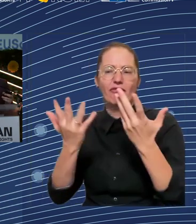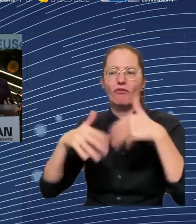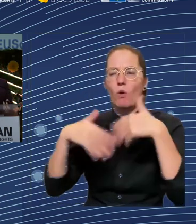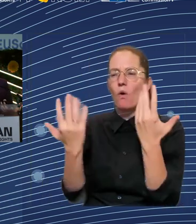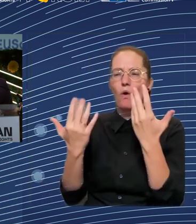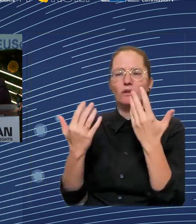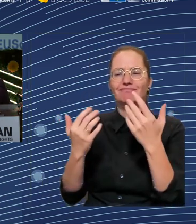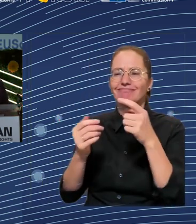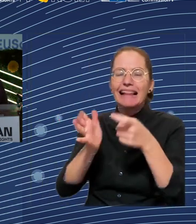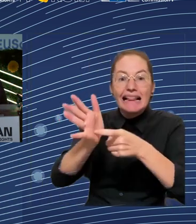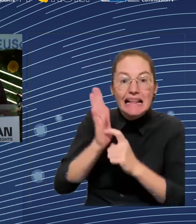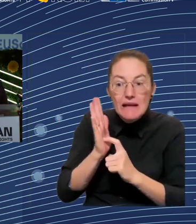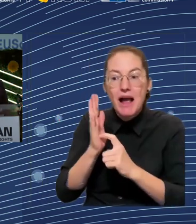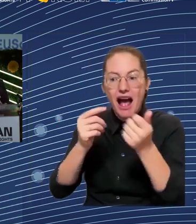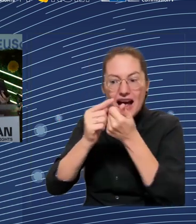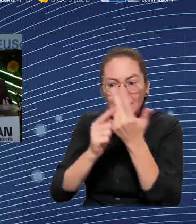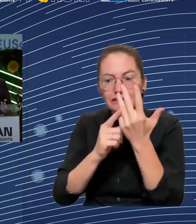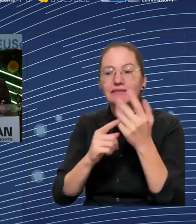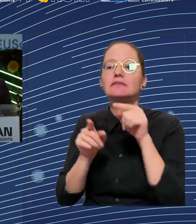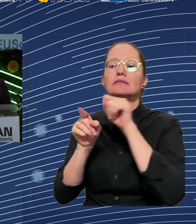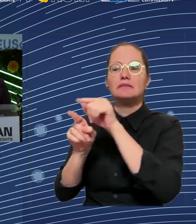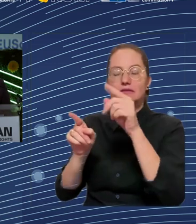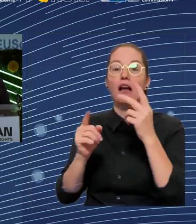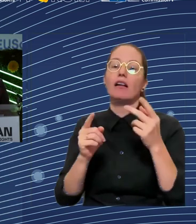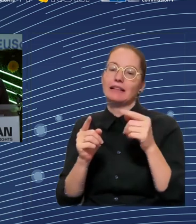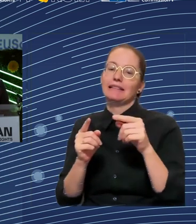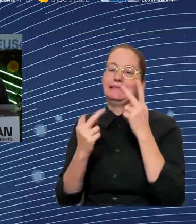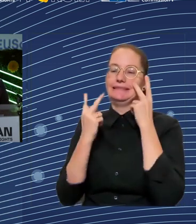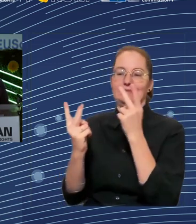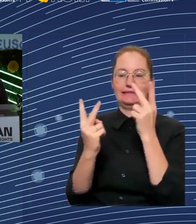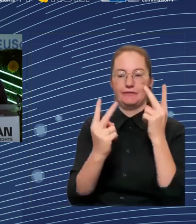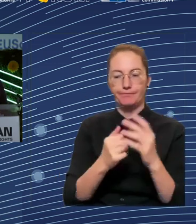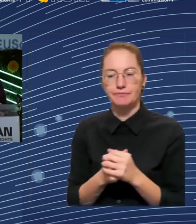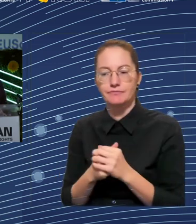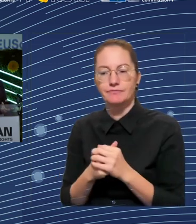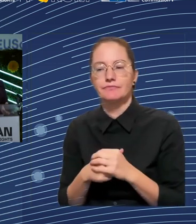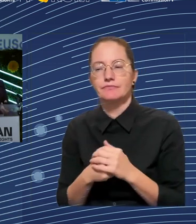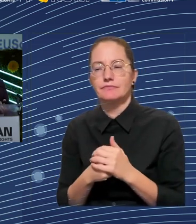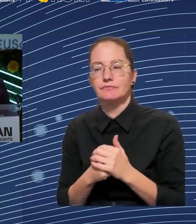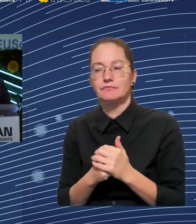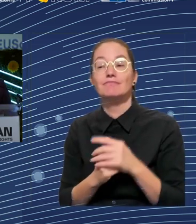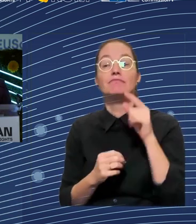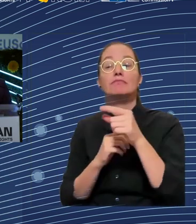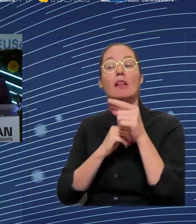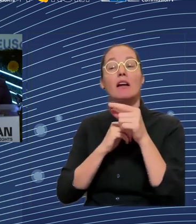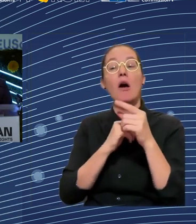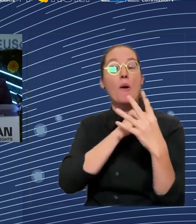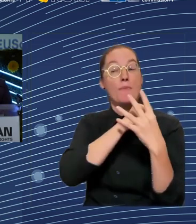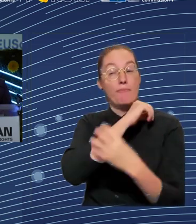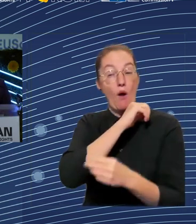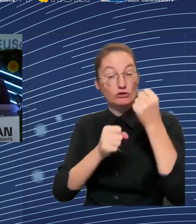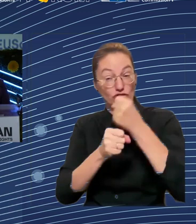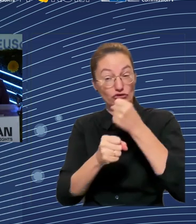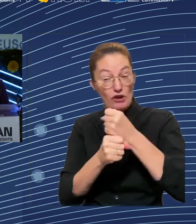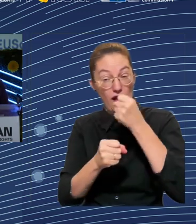among nurses, carers, and drivers, but also service occupations, including cooks, waiters, cleaners,